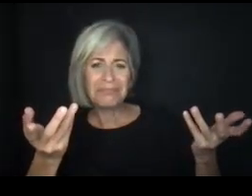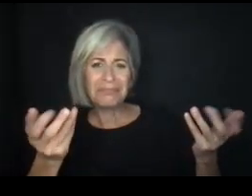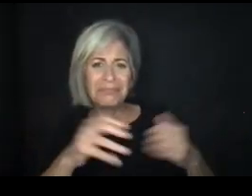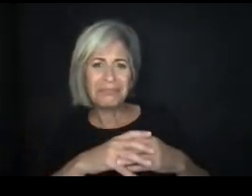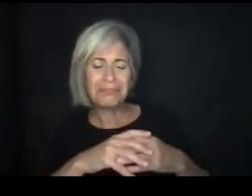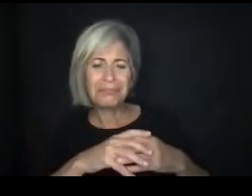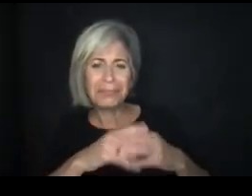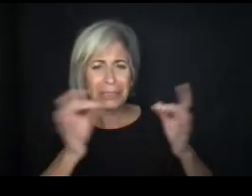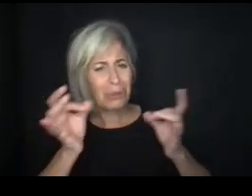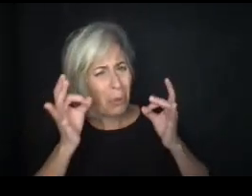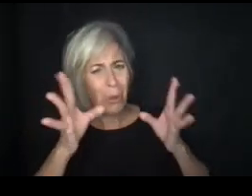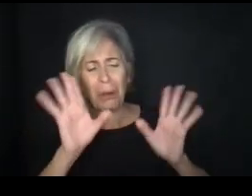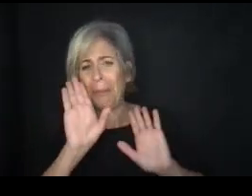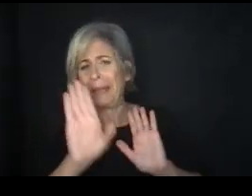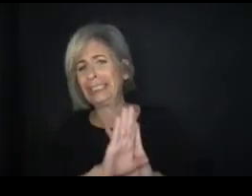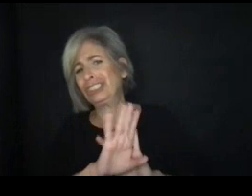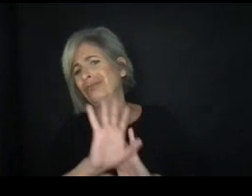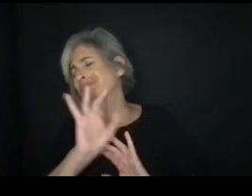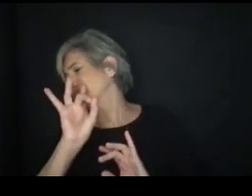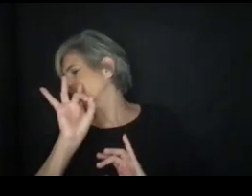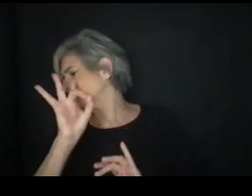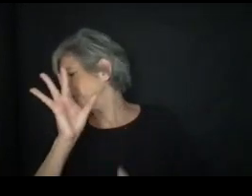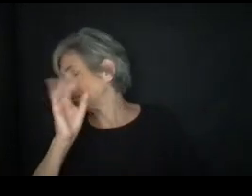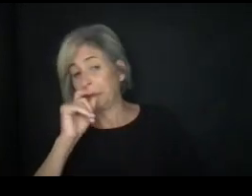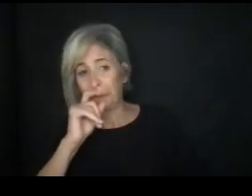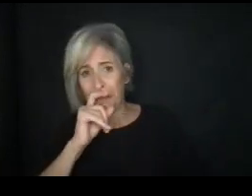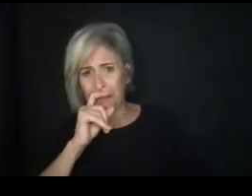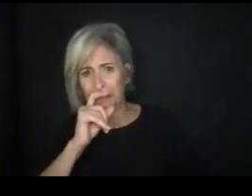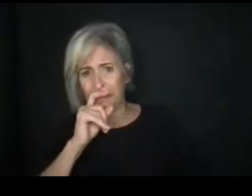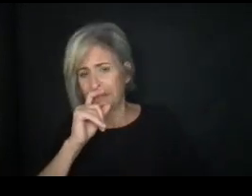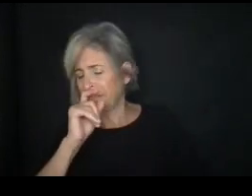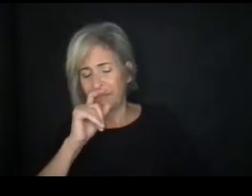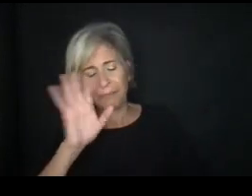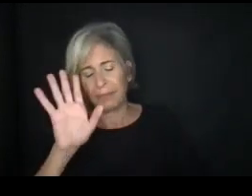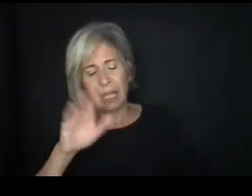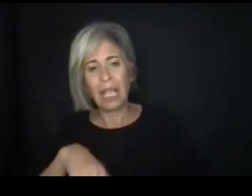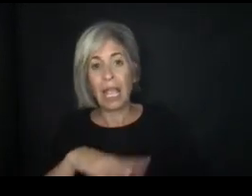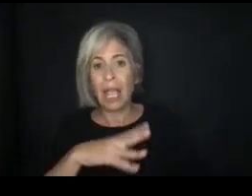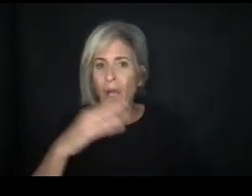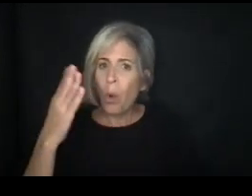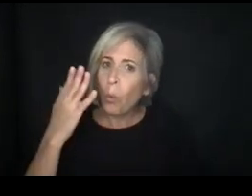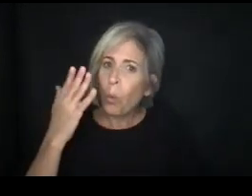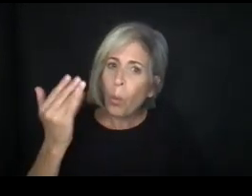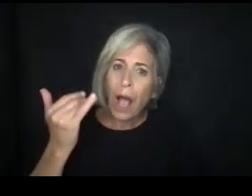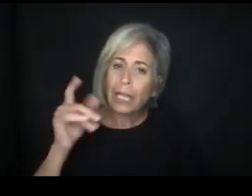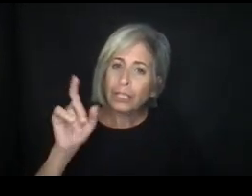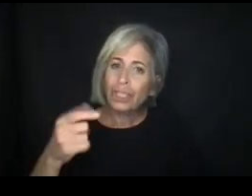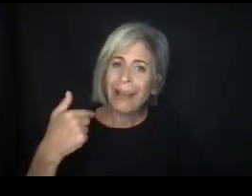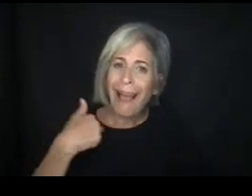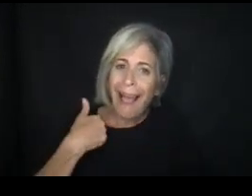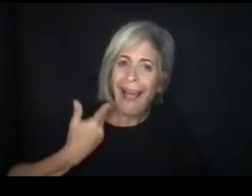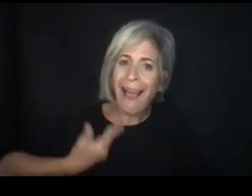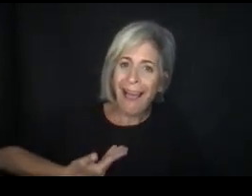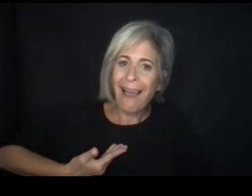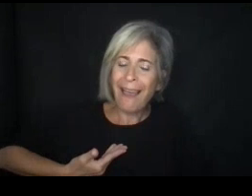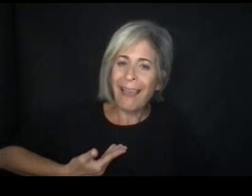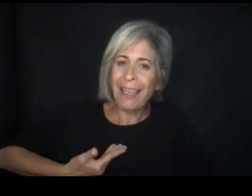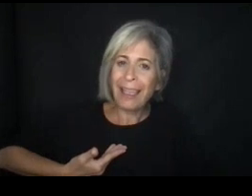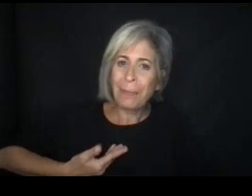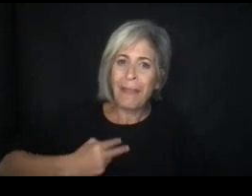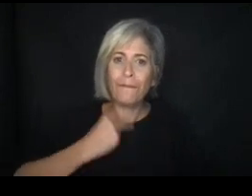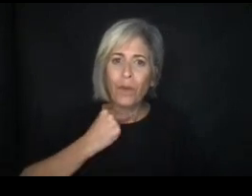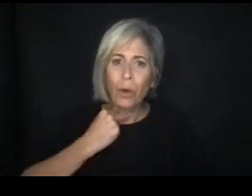It's a horrible picture. And it's a disgrace that, why should I be being a voice for all